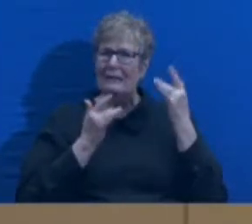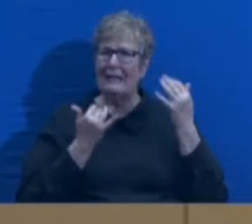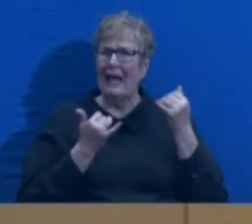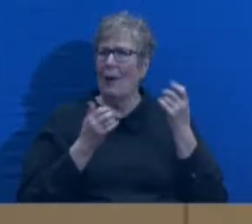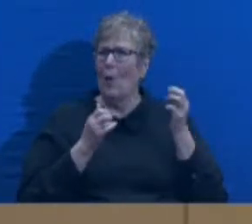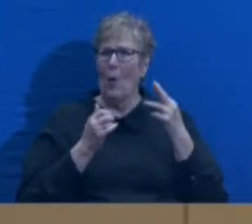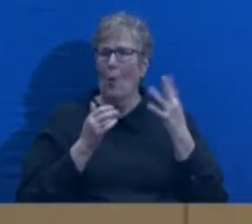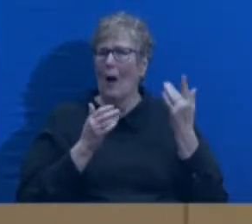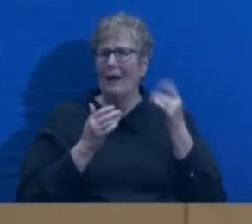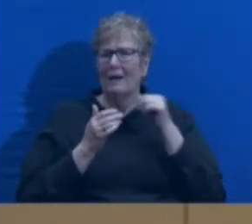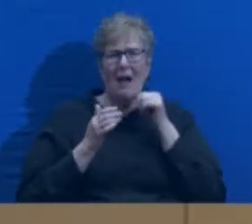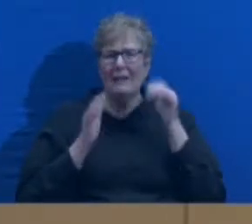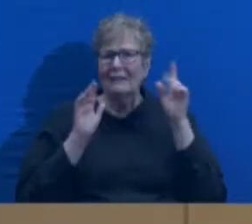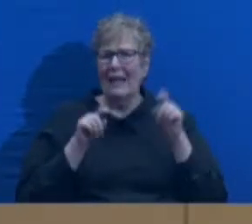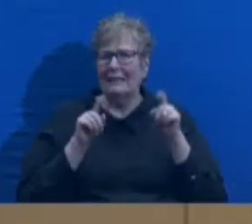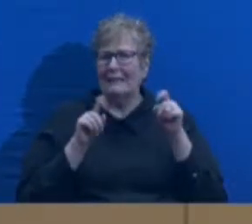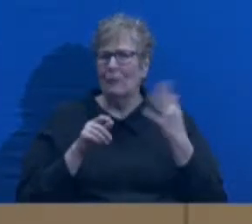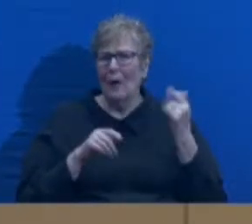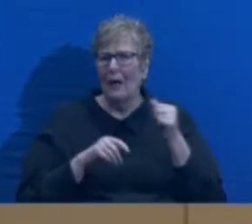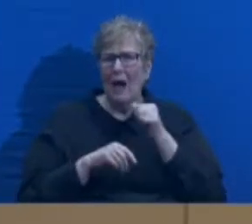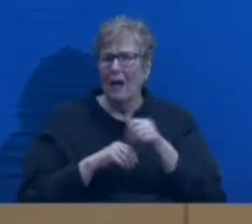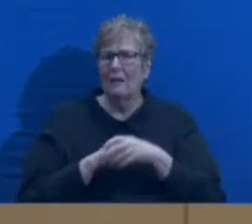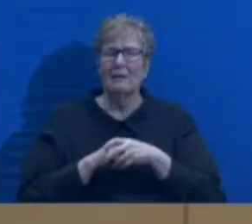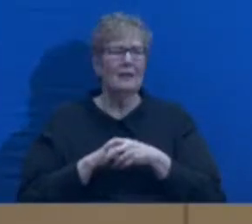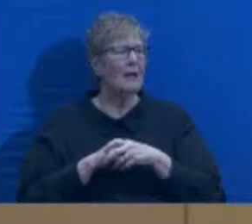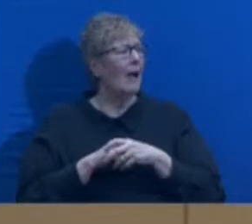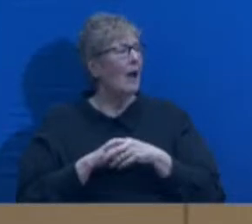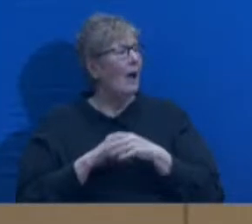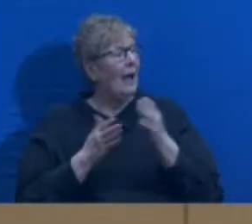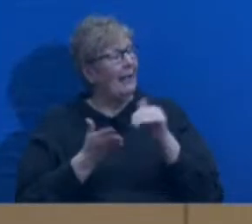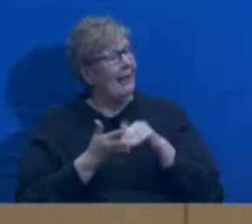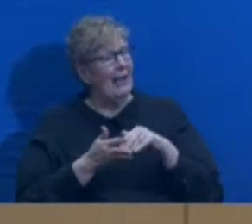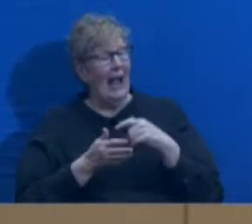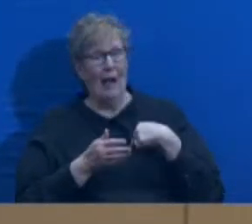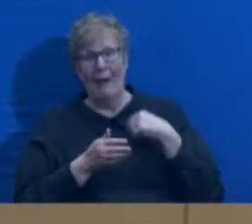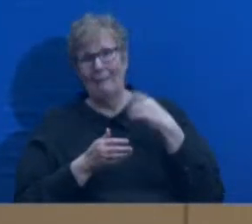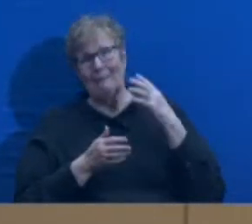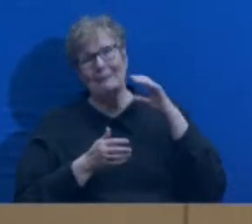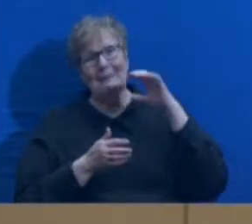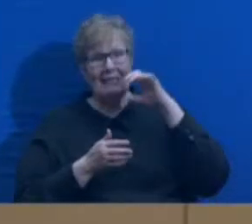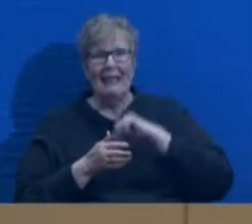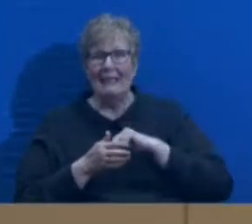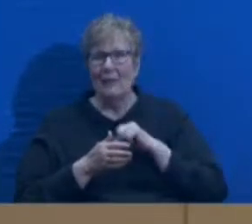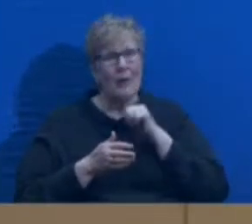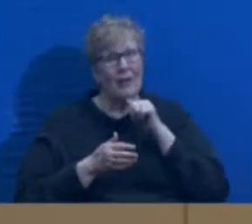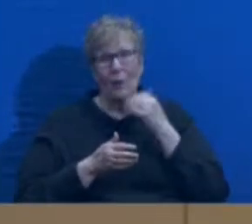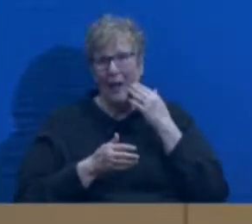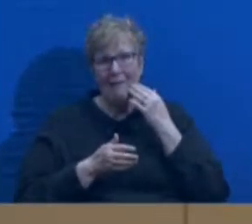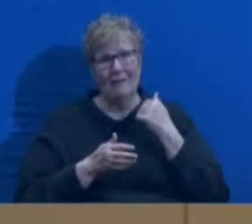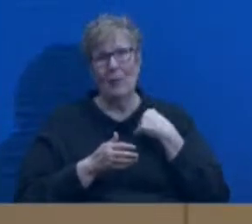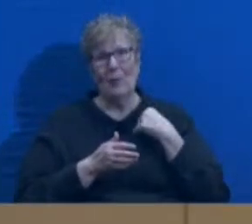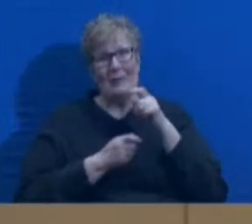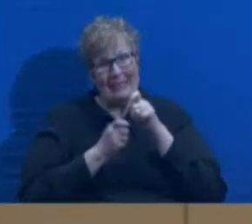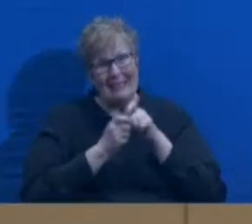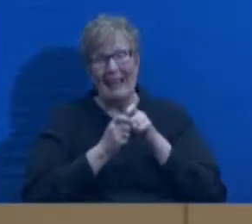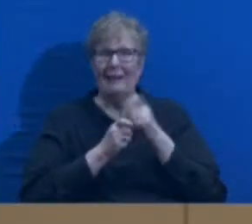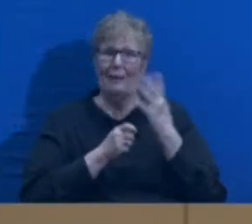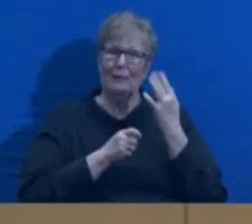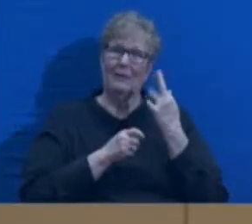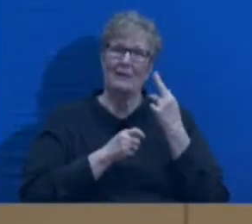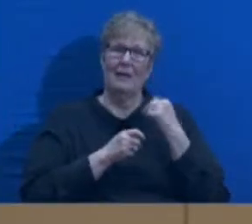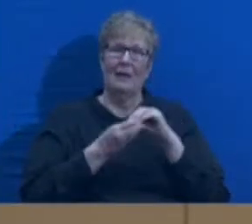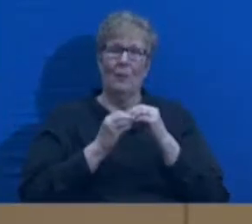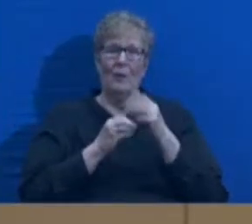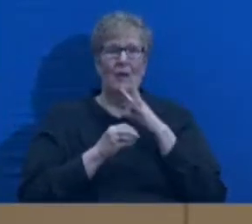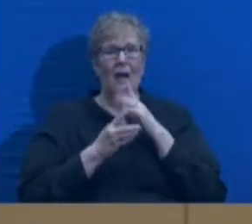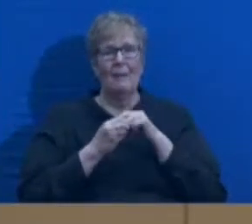do you think they're not getting tested? Well, again, it's speculation. We don't have specific answers on that. Number one, we've talked a